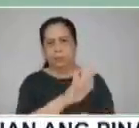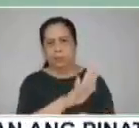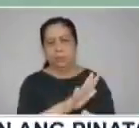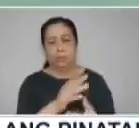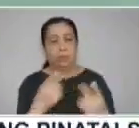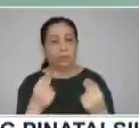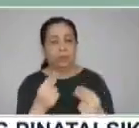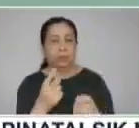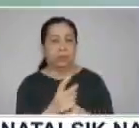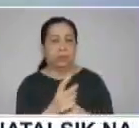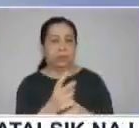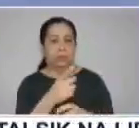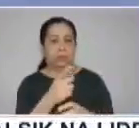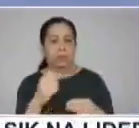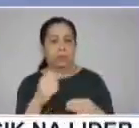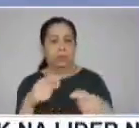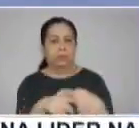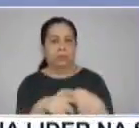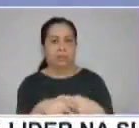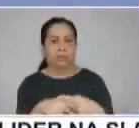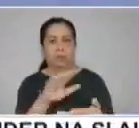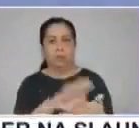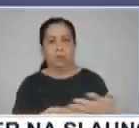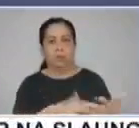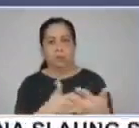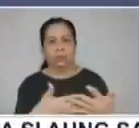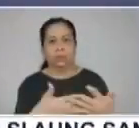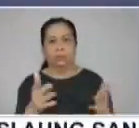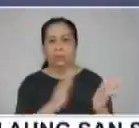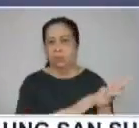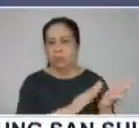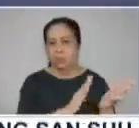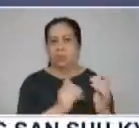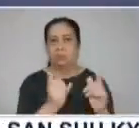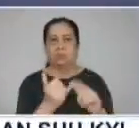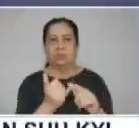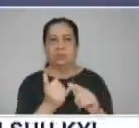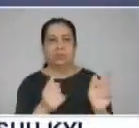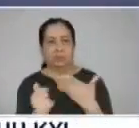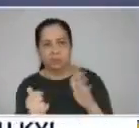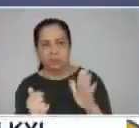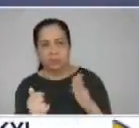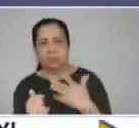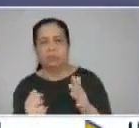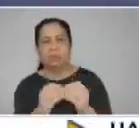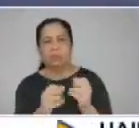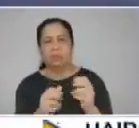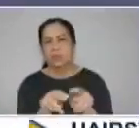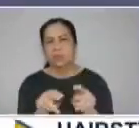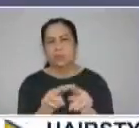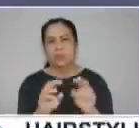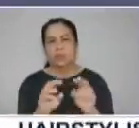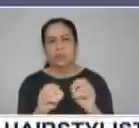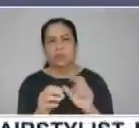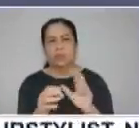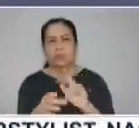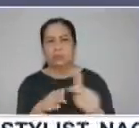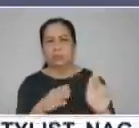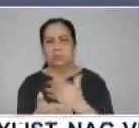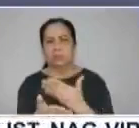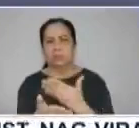942nd place ng Women's Tennis Association na WTA ranking si Eala matapos ang kanyang impresibong panalo sa first leg